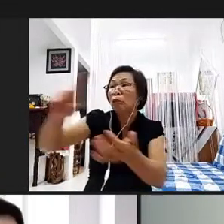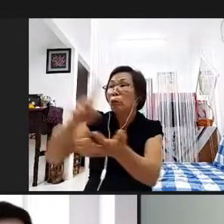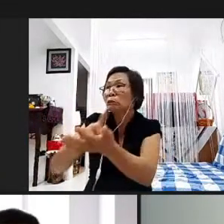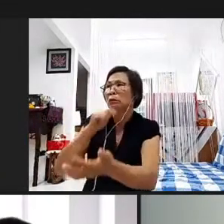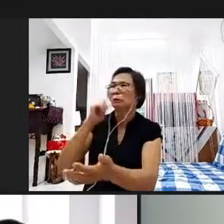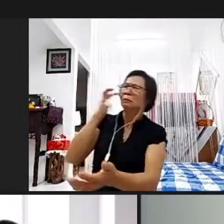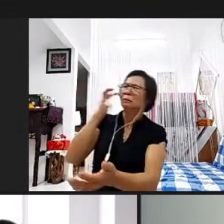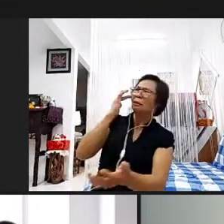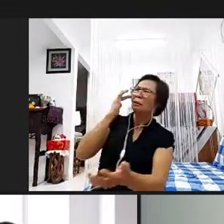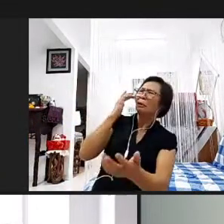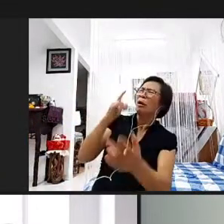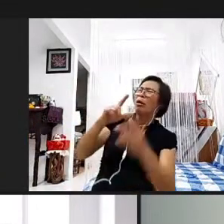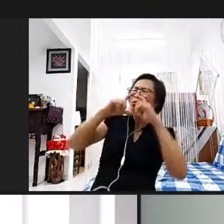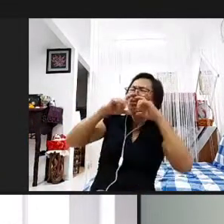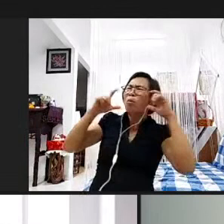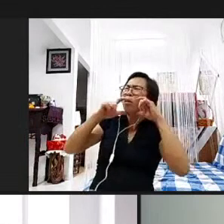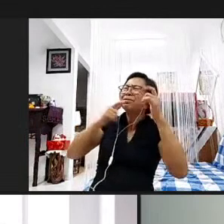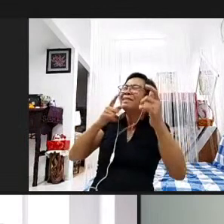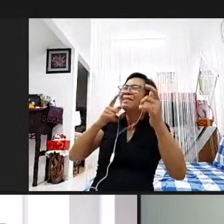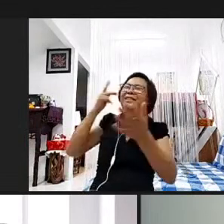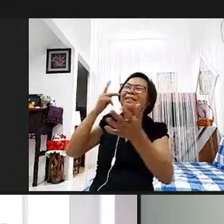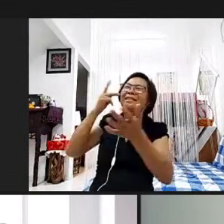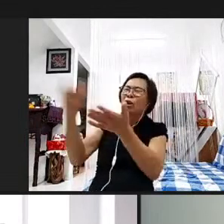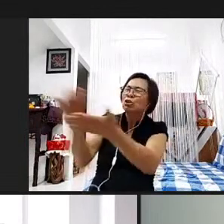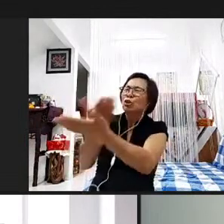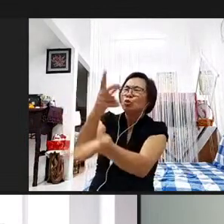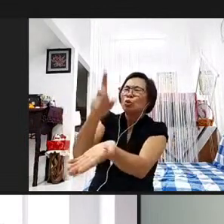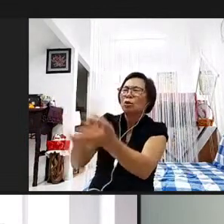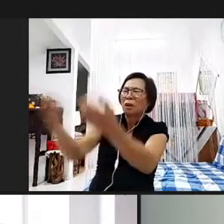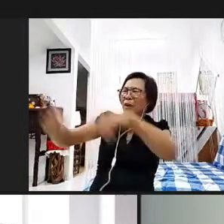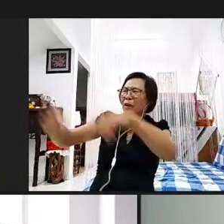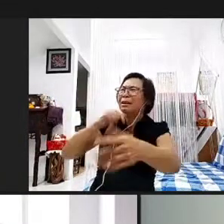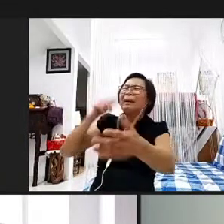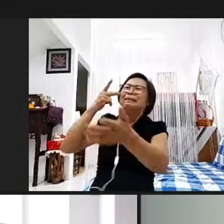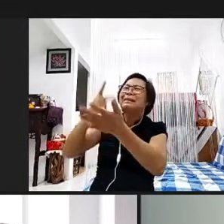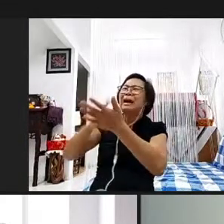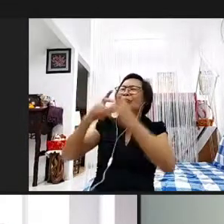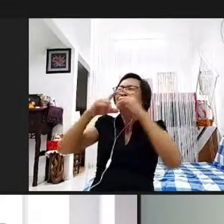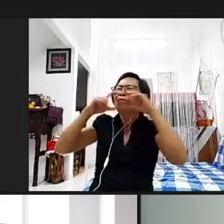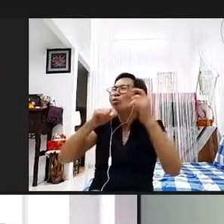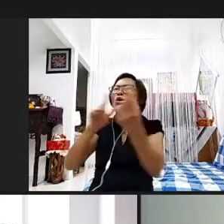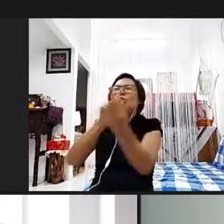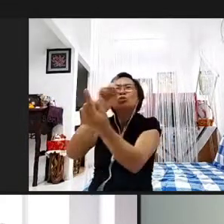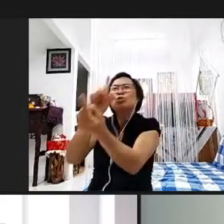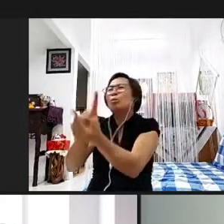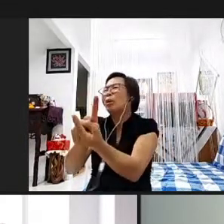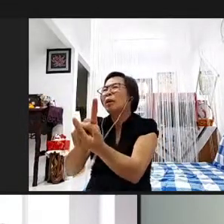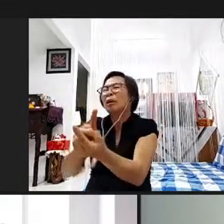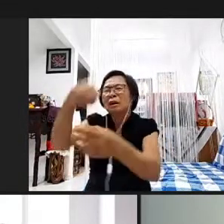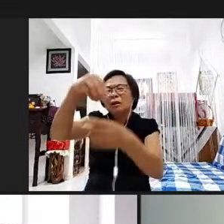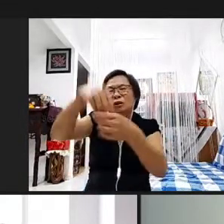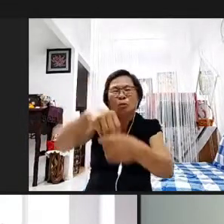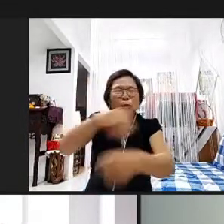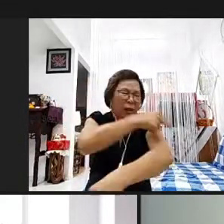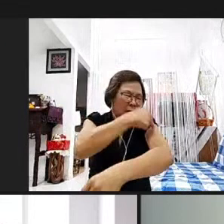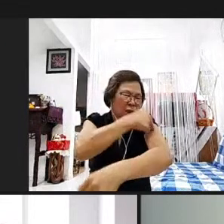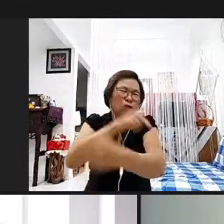wearing mask all the time. New doctor come in, we don't meet them in the clinic, we don't meet